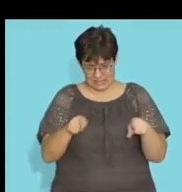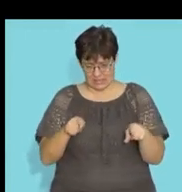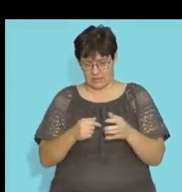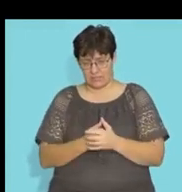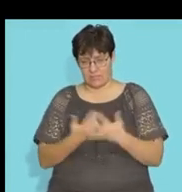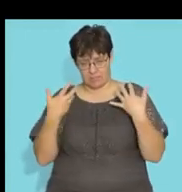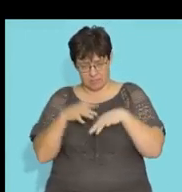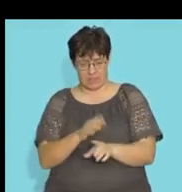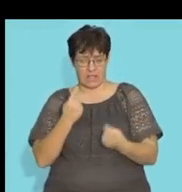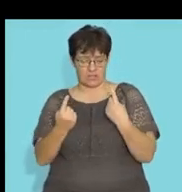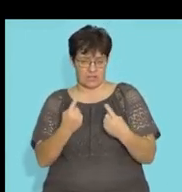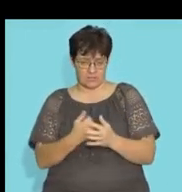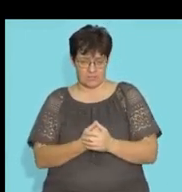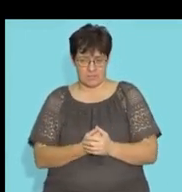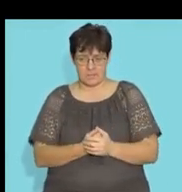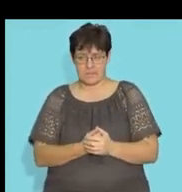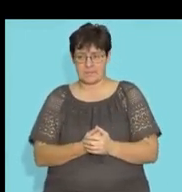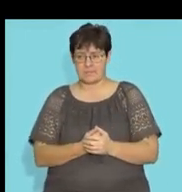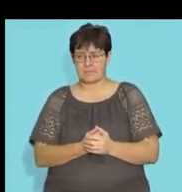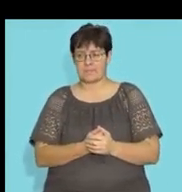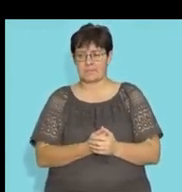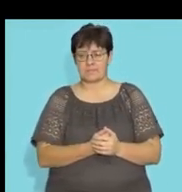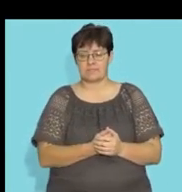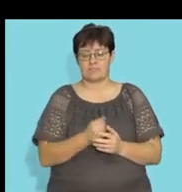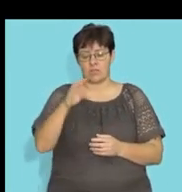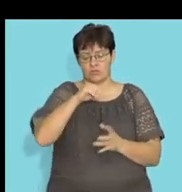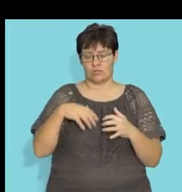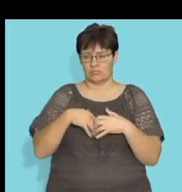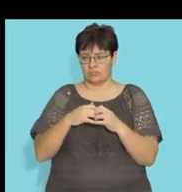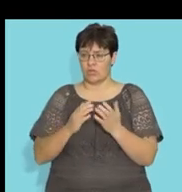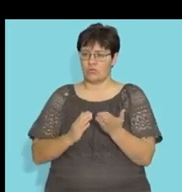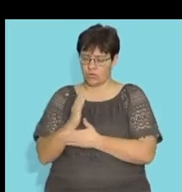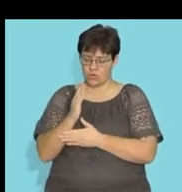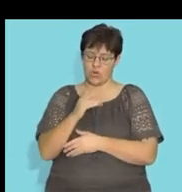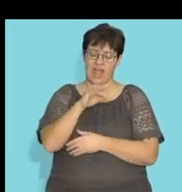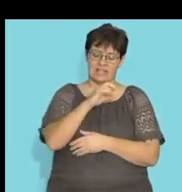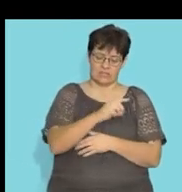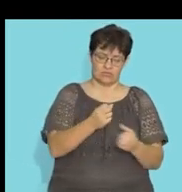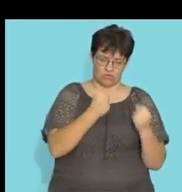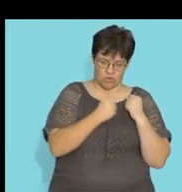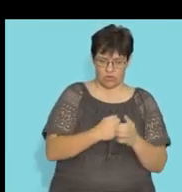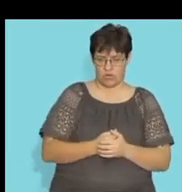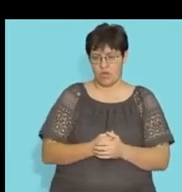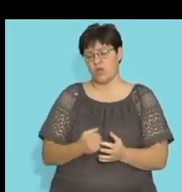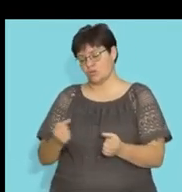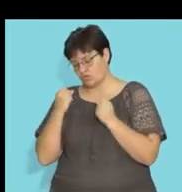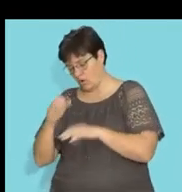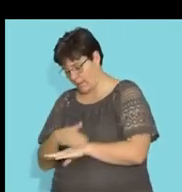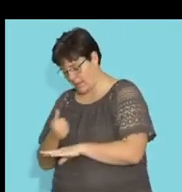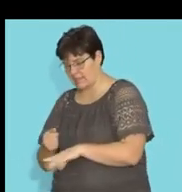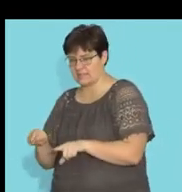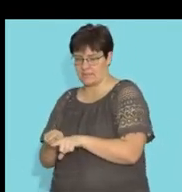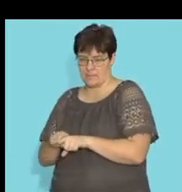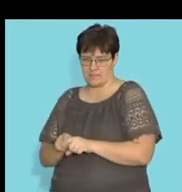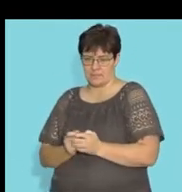reacted with each other. So the salt was formed by a strong acid. The salt was formed by the strong